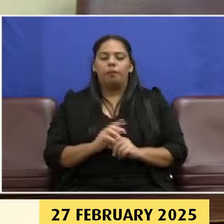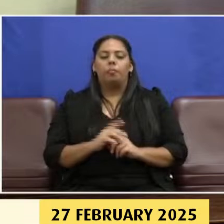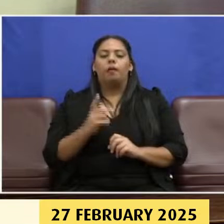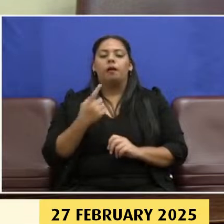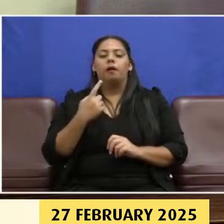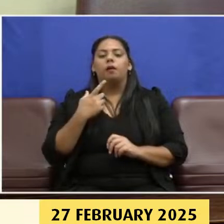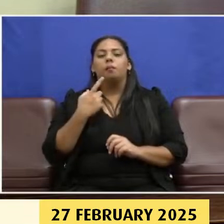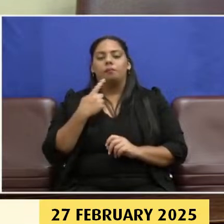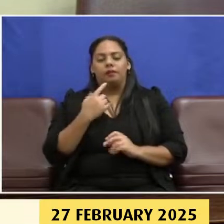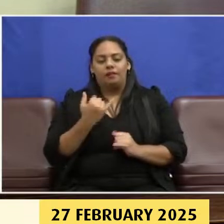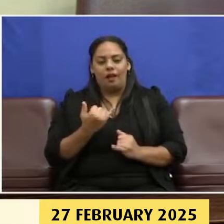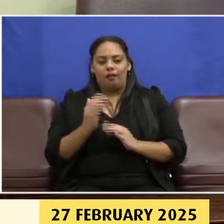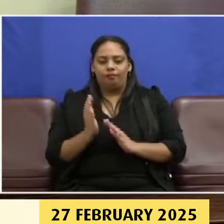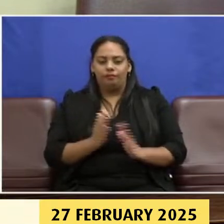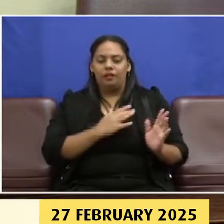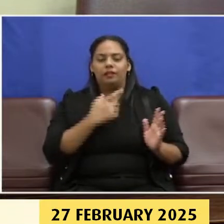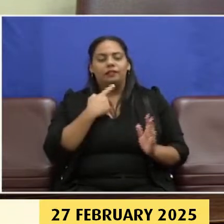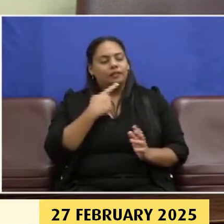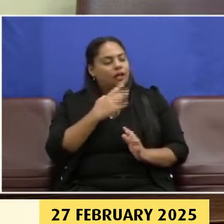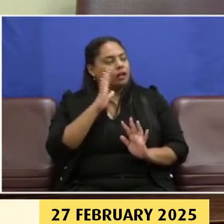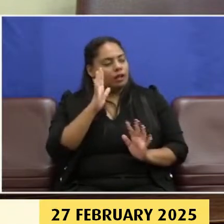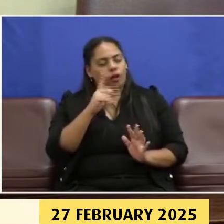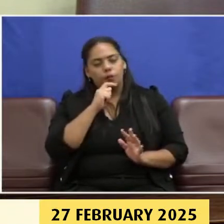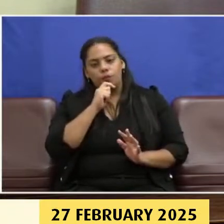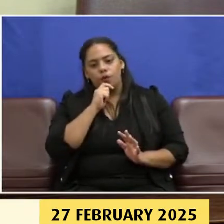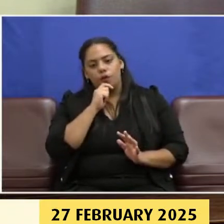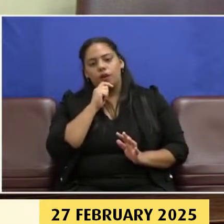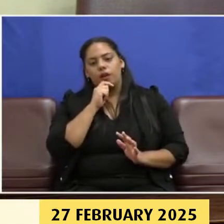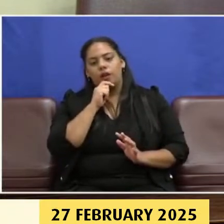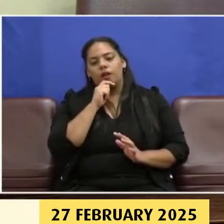that, good morning, Ms. Numalo.